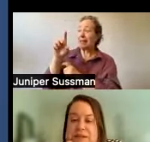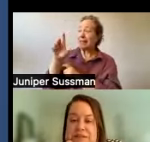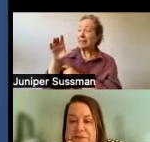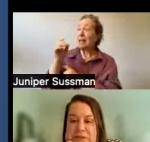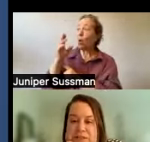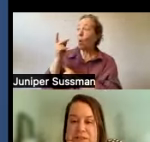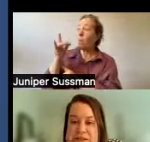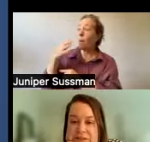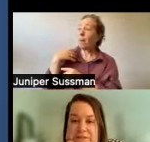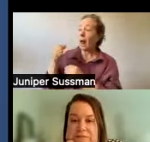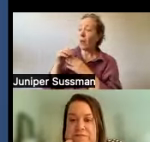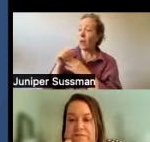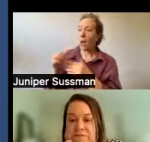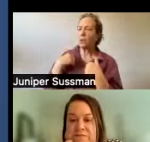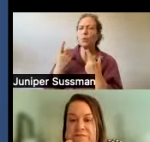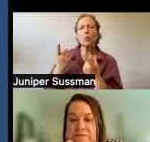do in that situation?